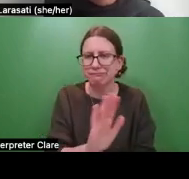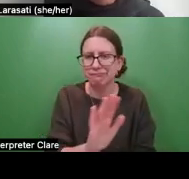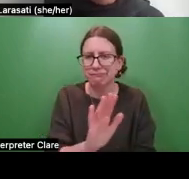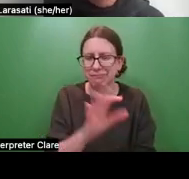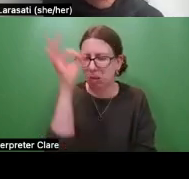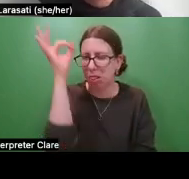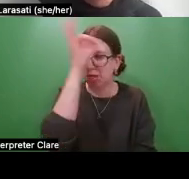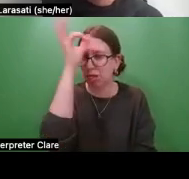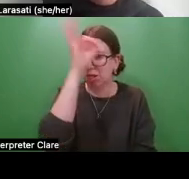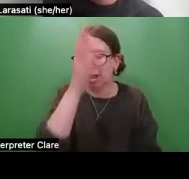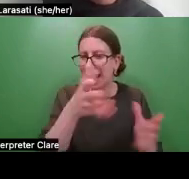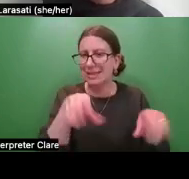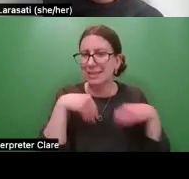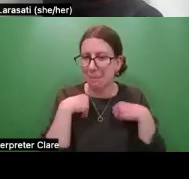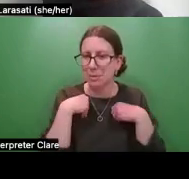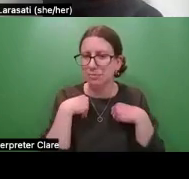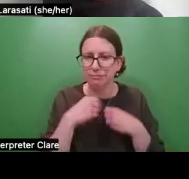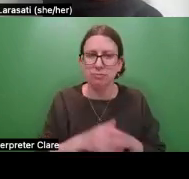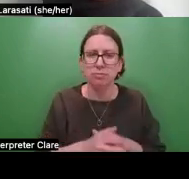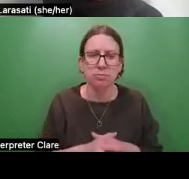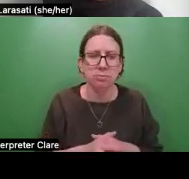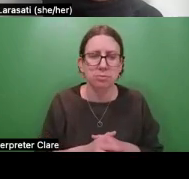And talk about faith in AI.